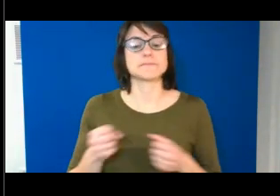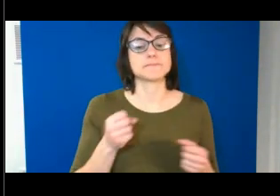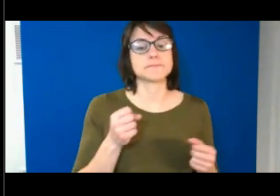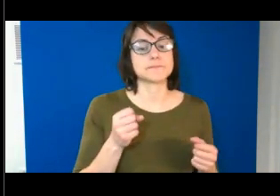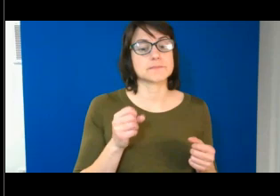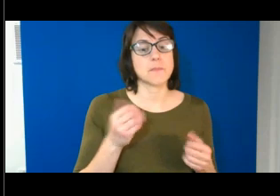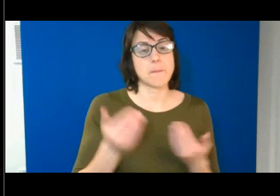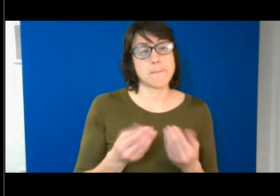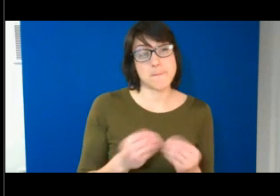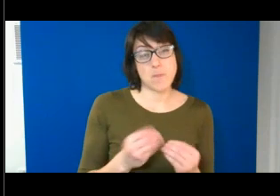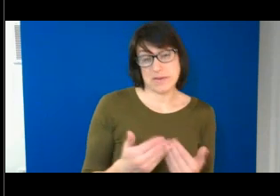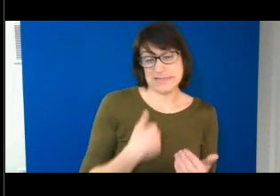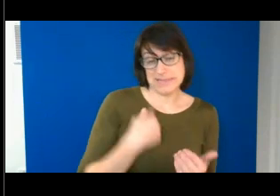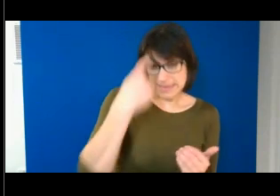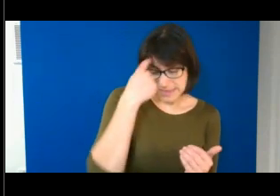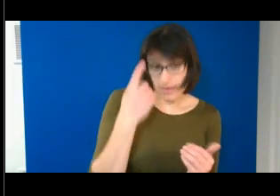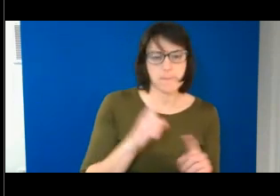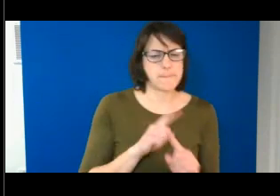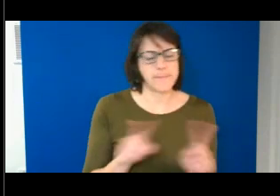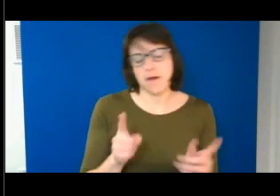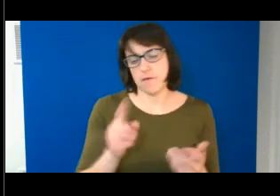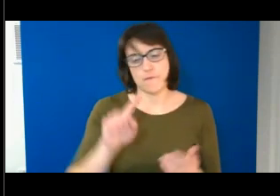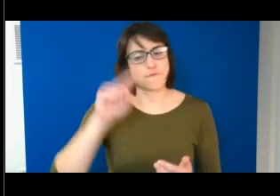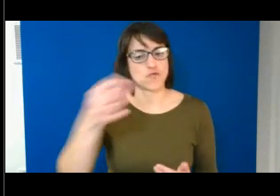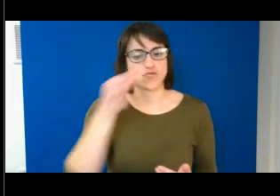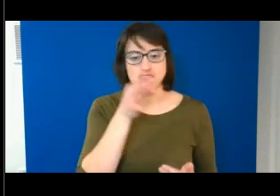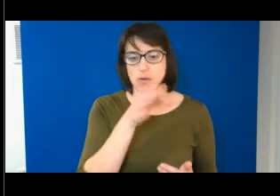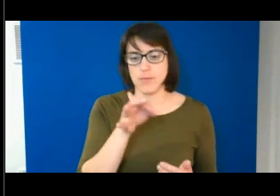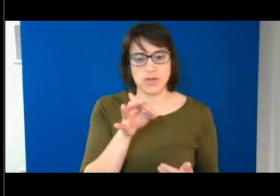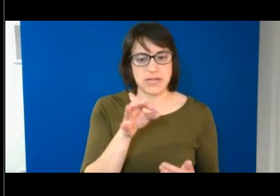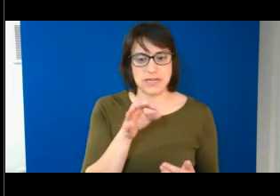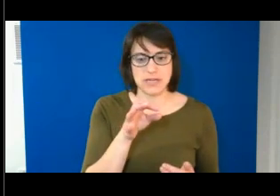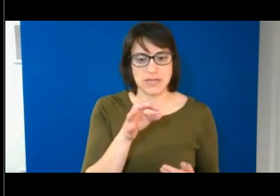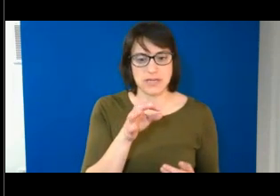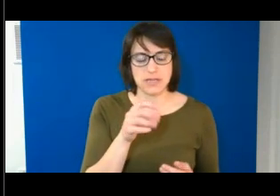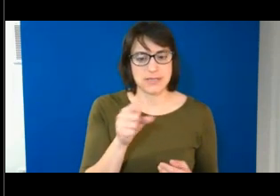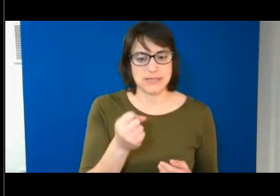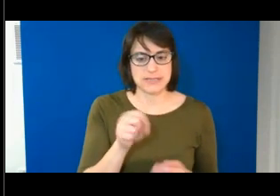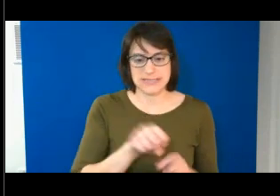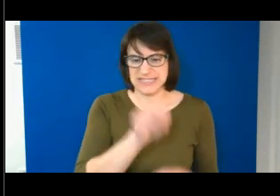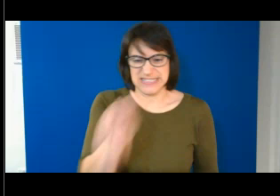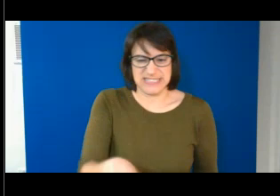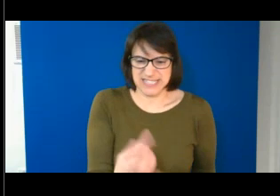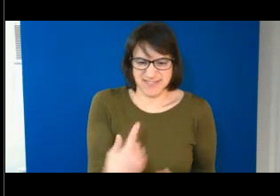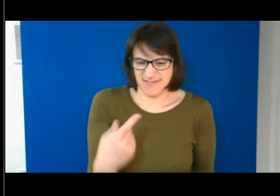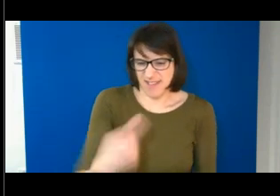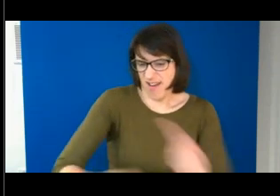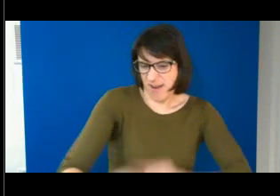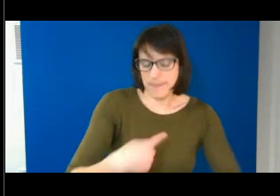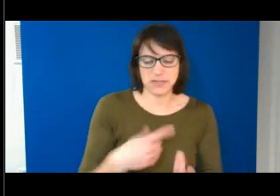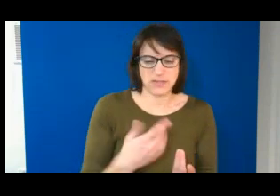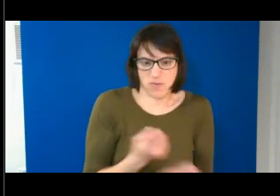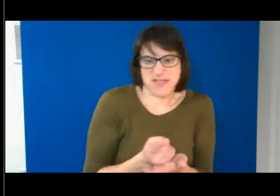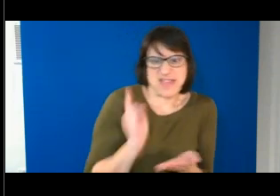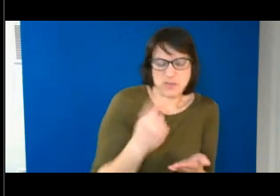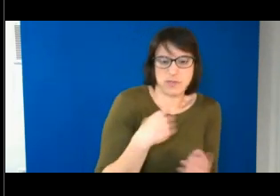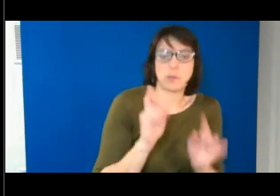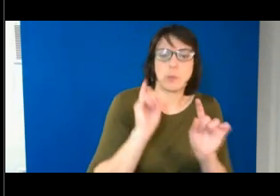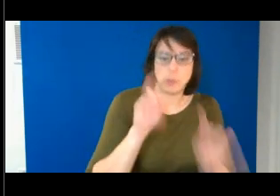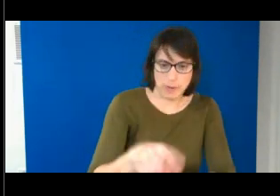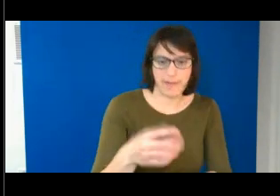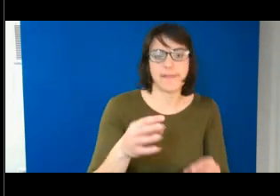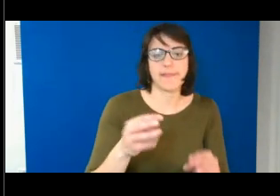strawberry season is just coming up. So literally last week we were out in the field collecting our samples. But just anecdotally, we are seeing less